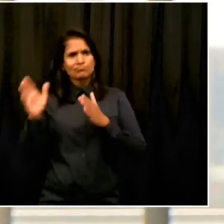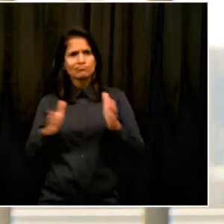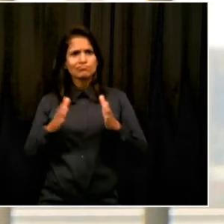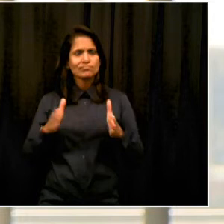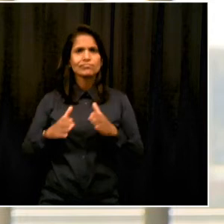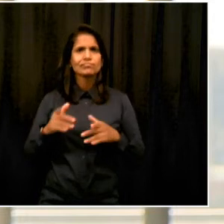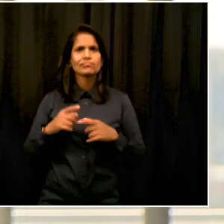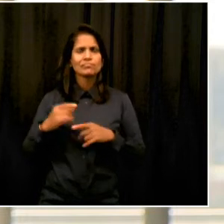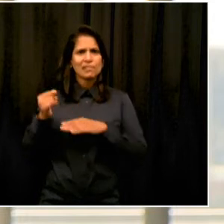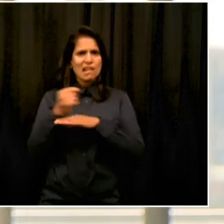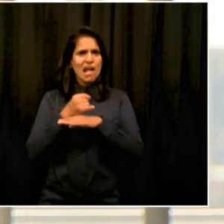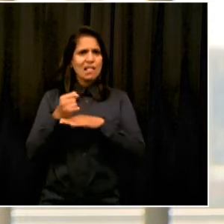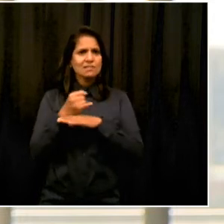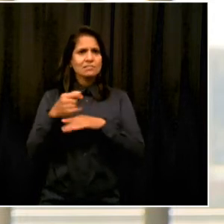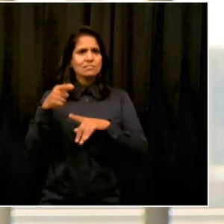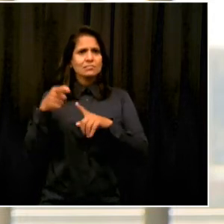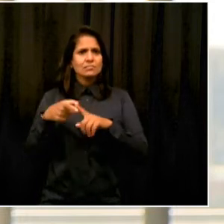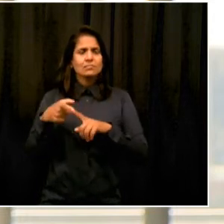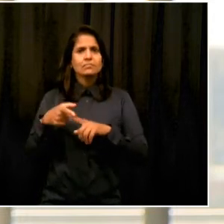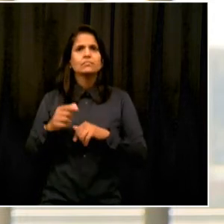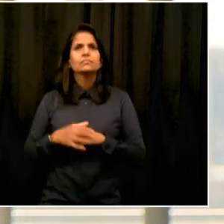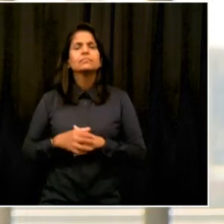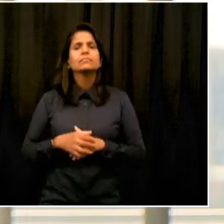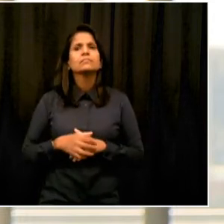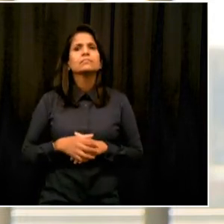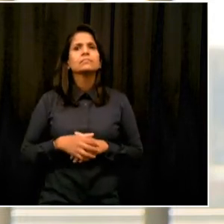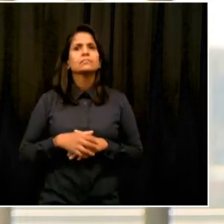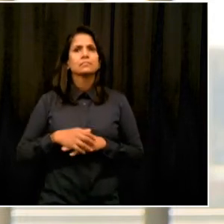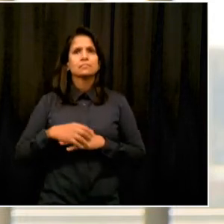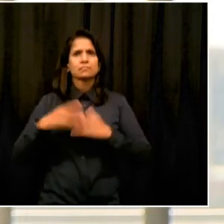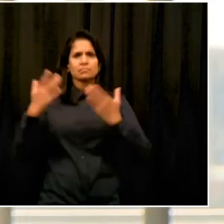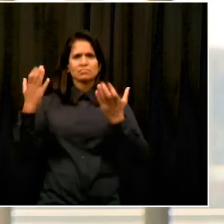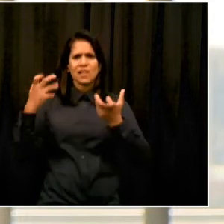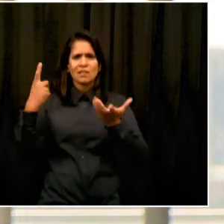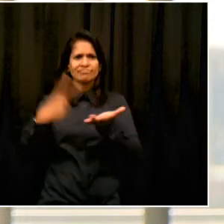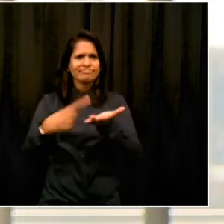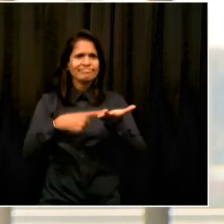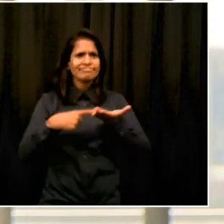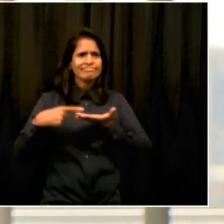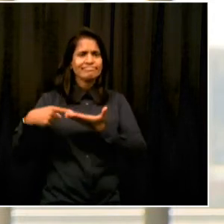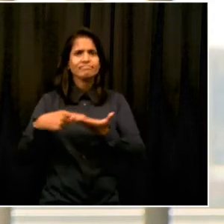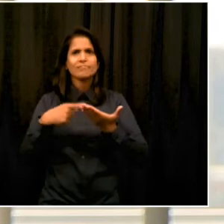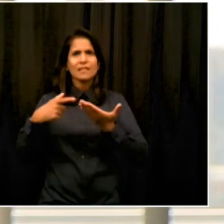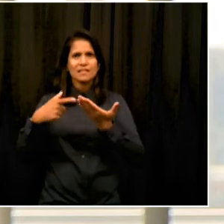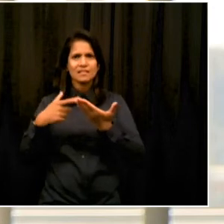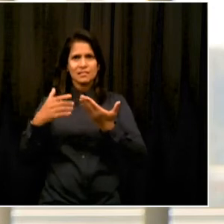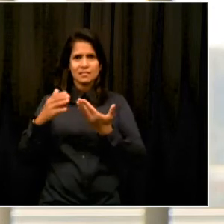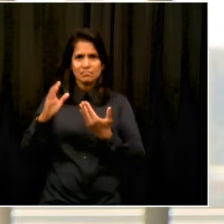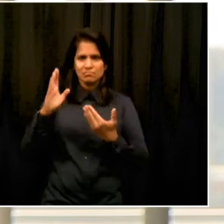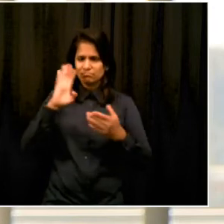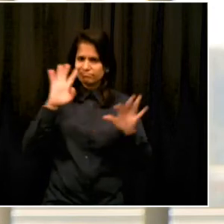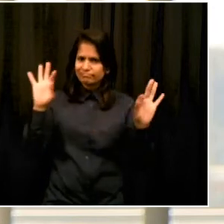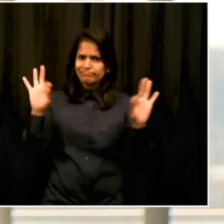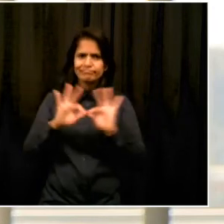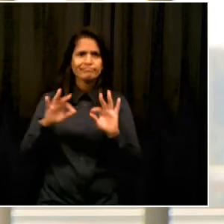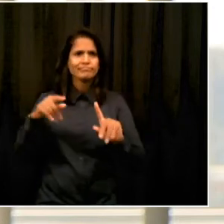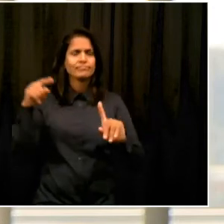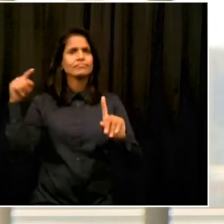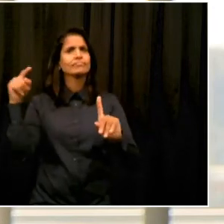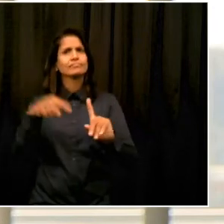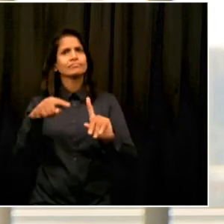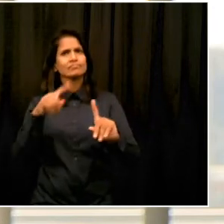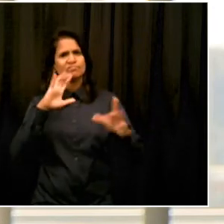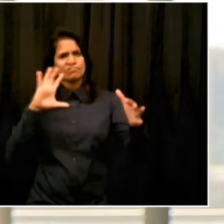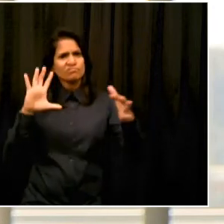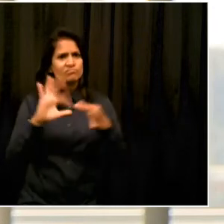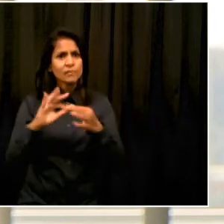being talked about today, is the intersection between the issue of the threat of climate change and public health and economic vitality.